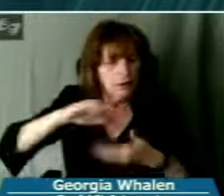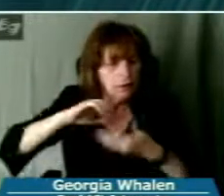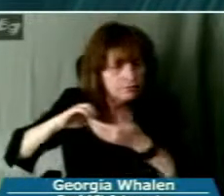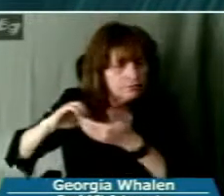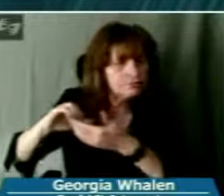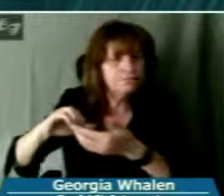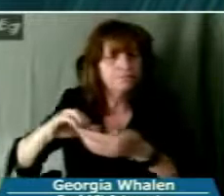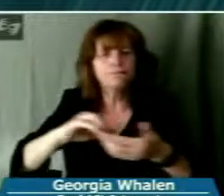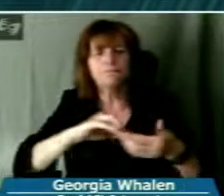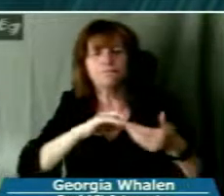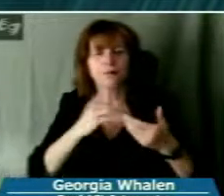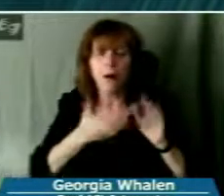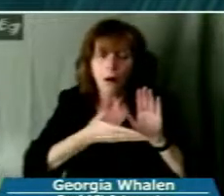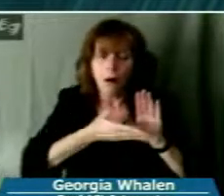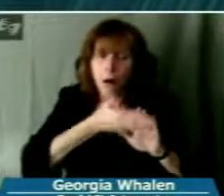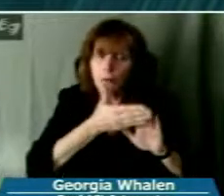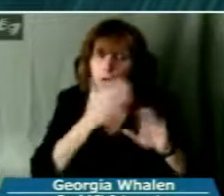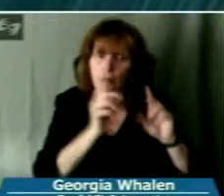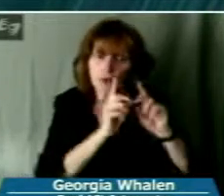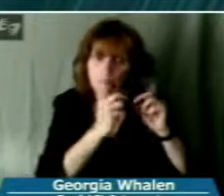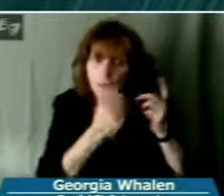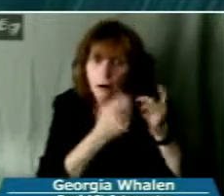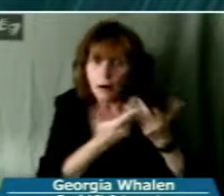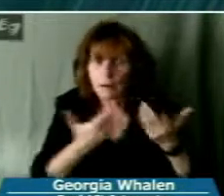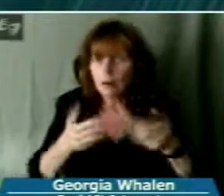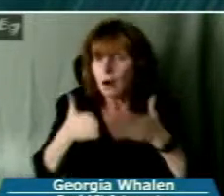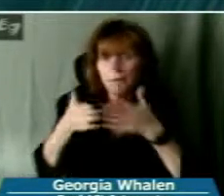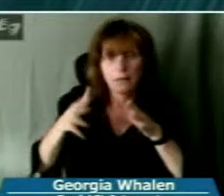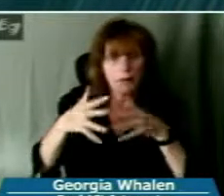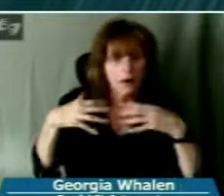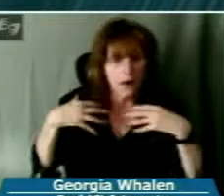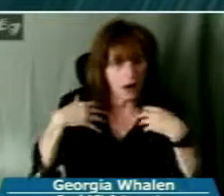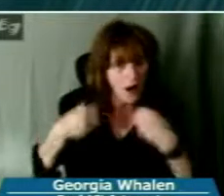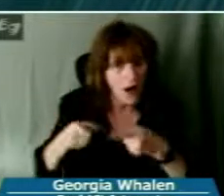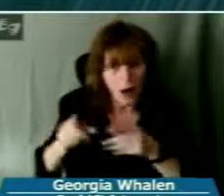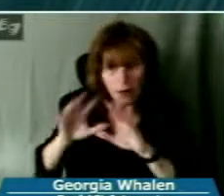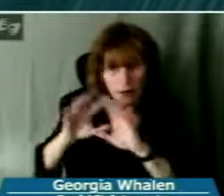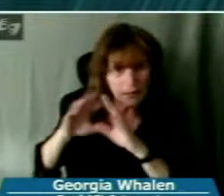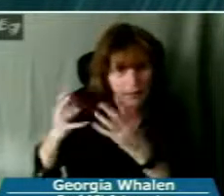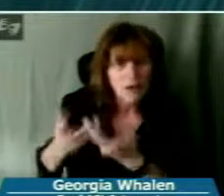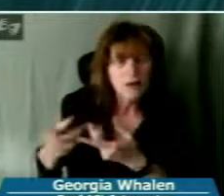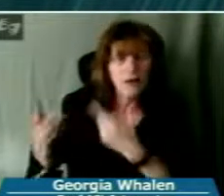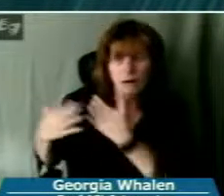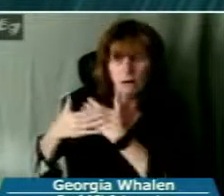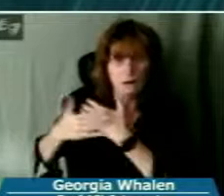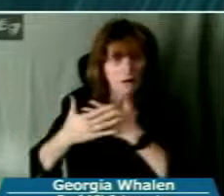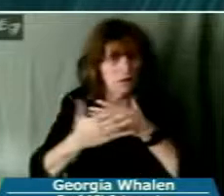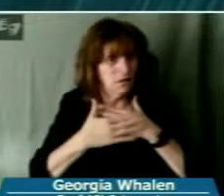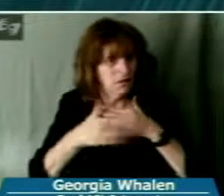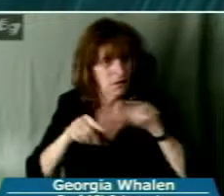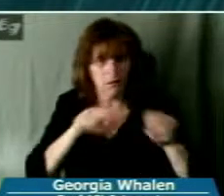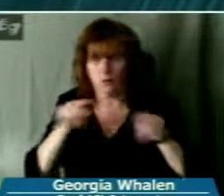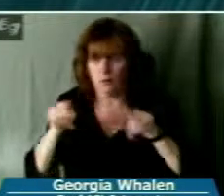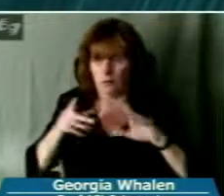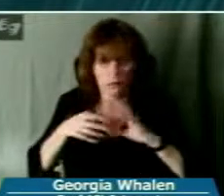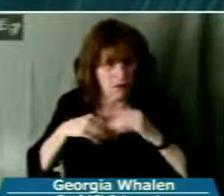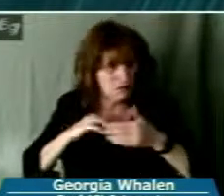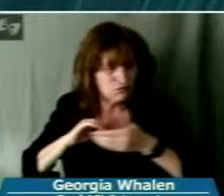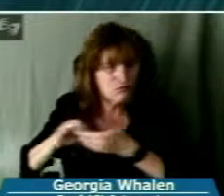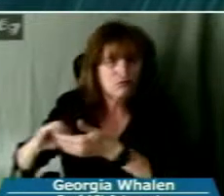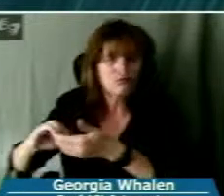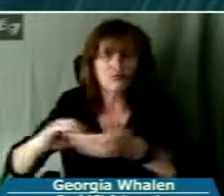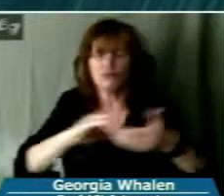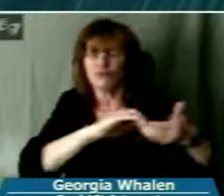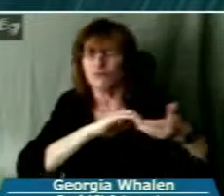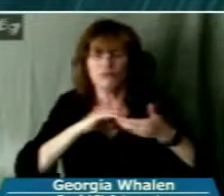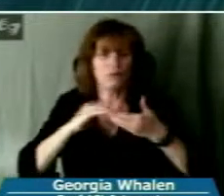divisions and sections of our city, our public health professionals who helped guide us along the way. And this is really going to